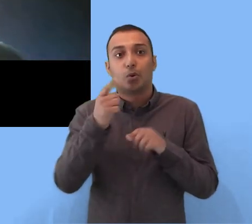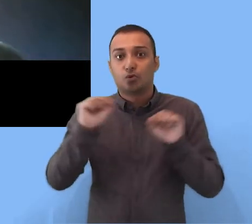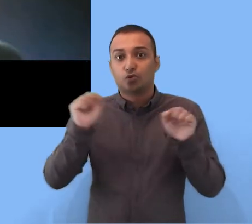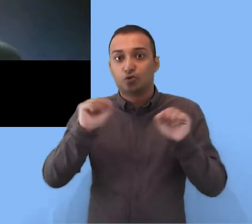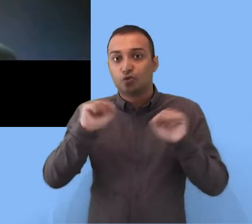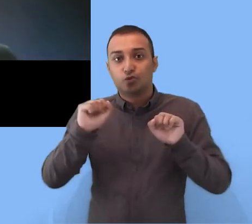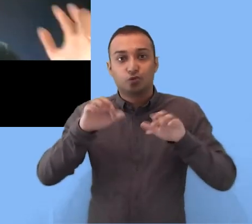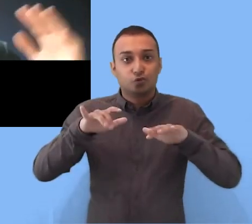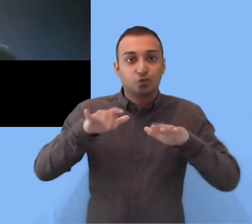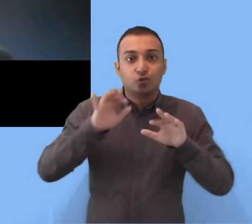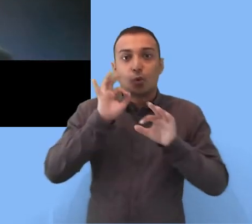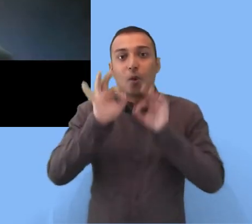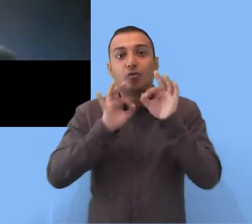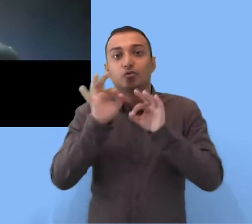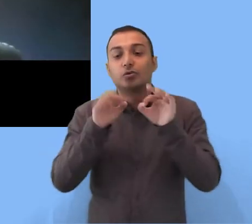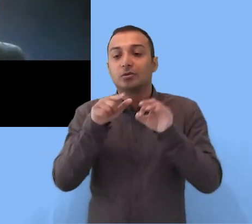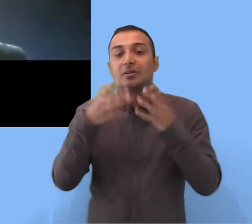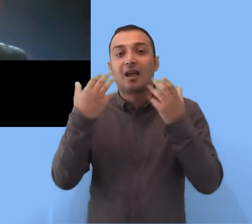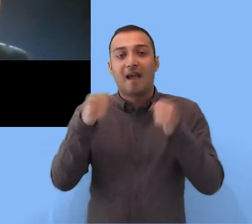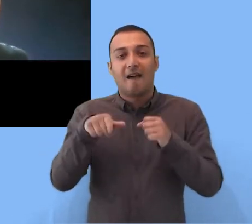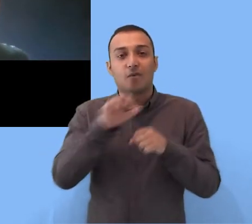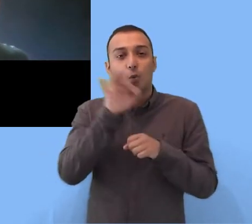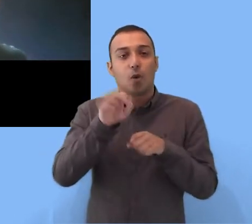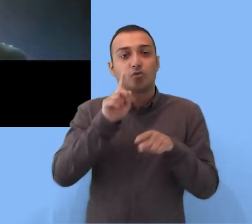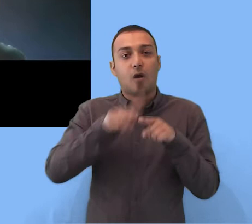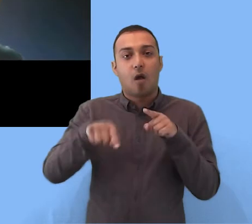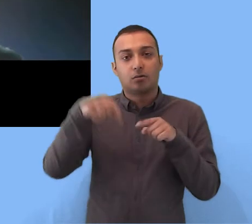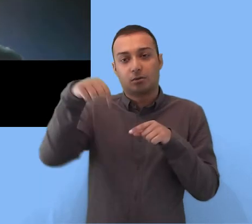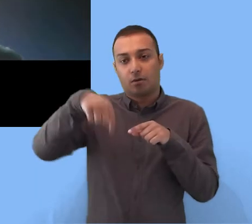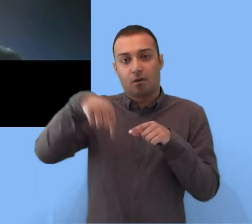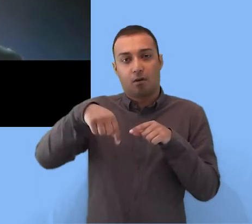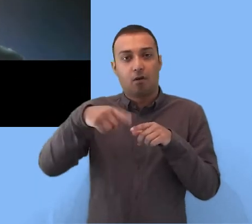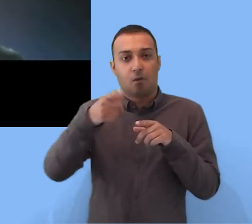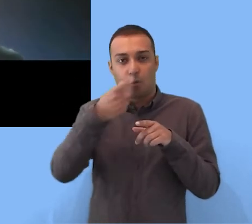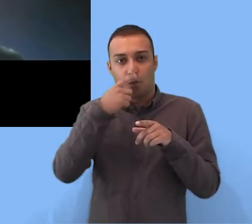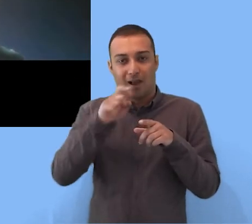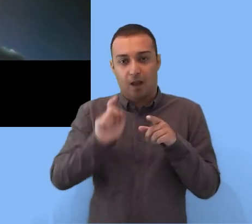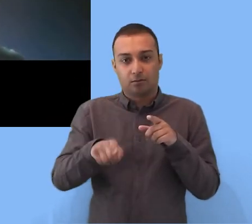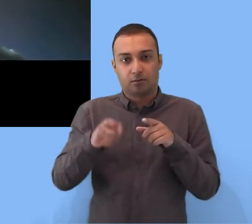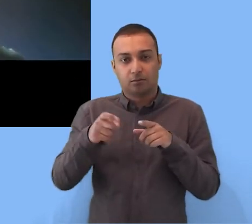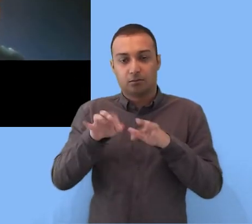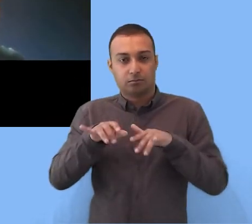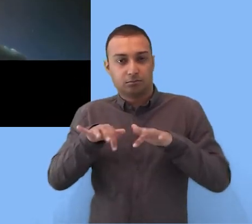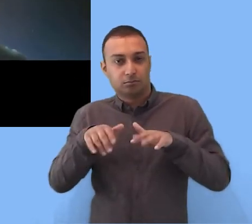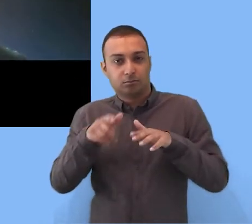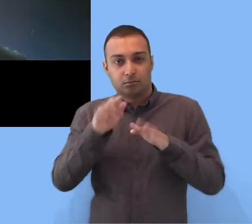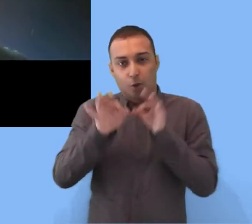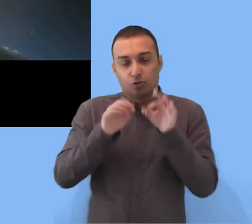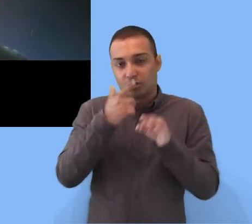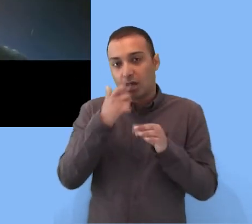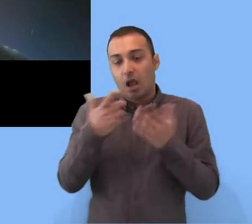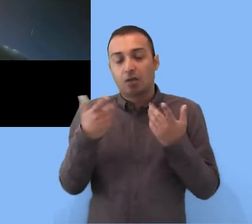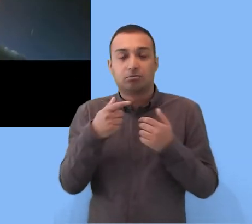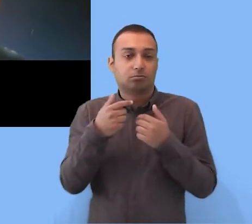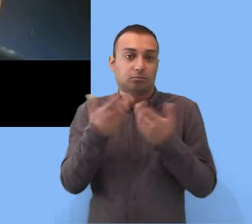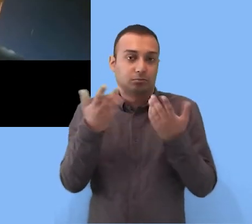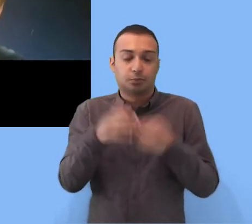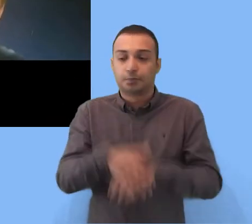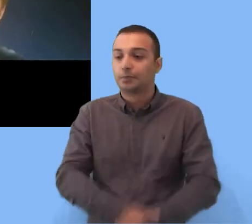posted a question already, there is a Q&A function. You can throw them in. We've had some people also send them directly through.